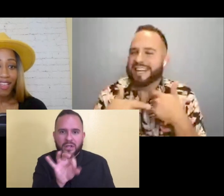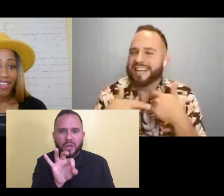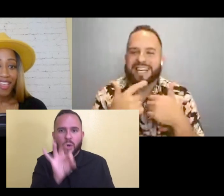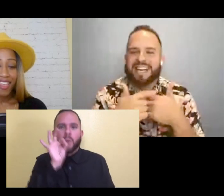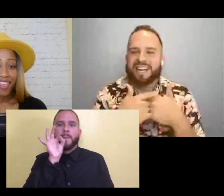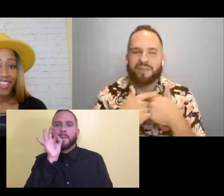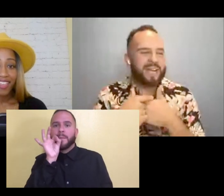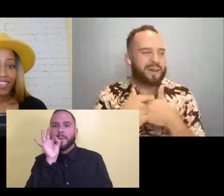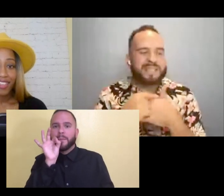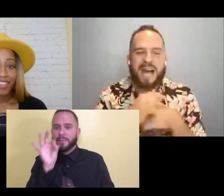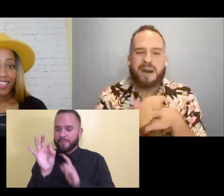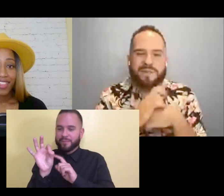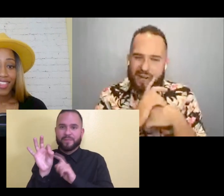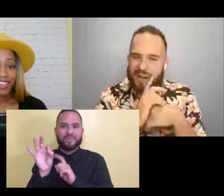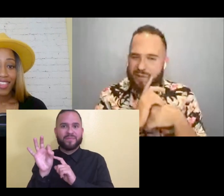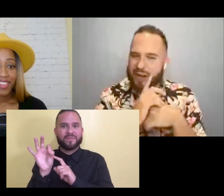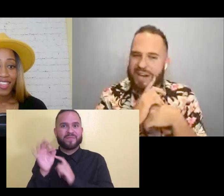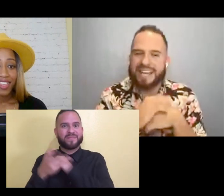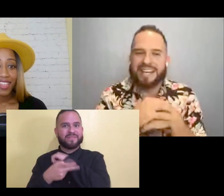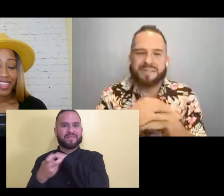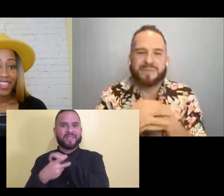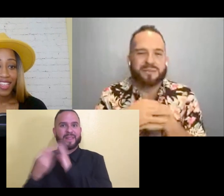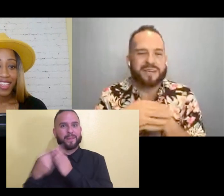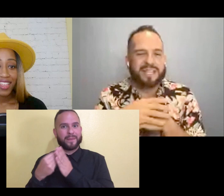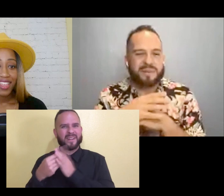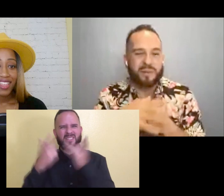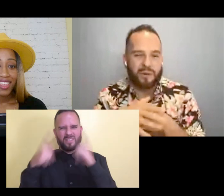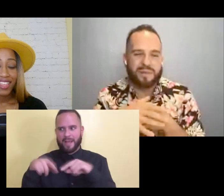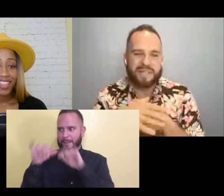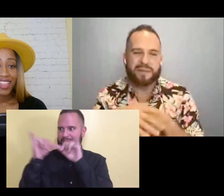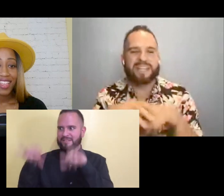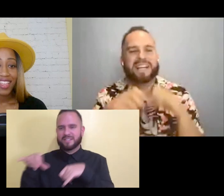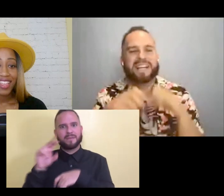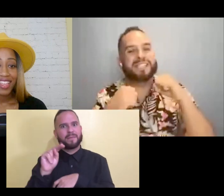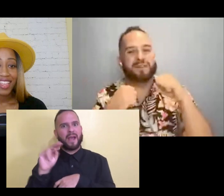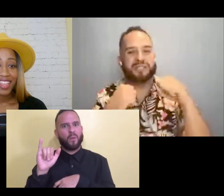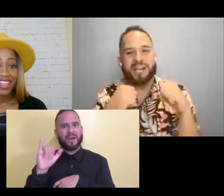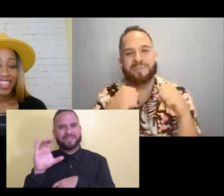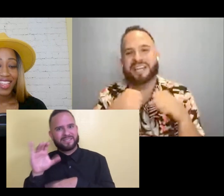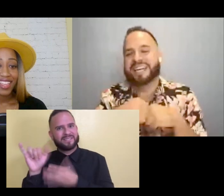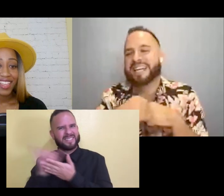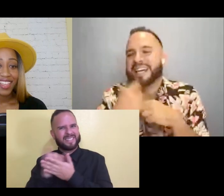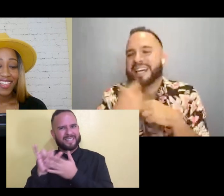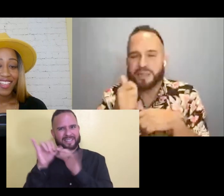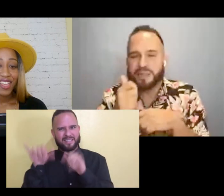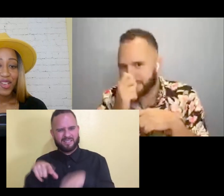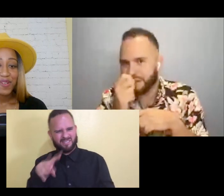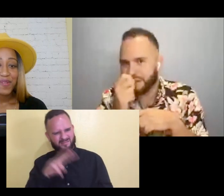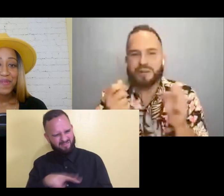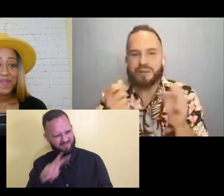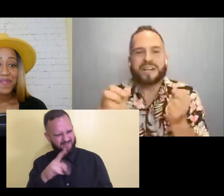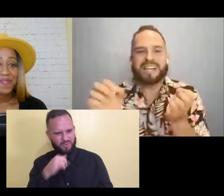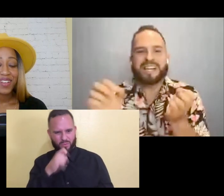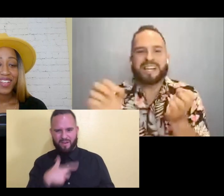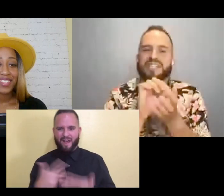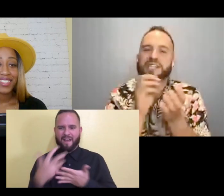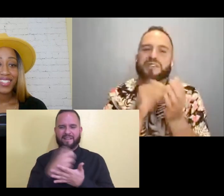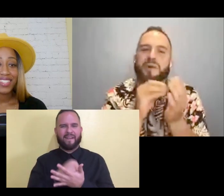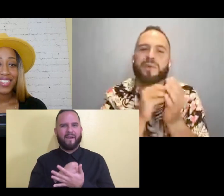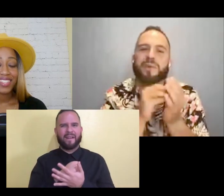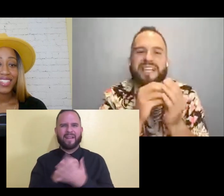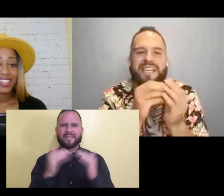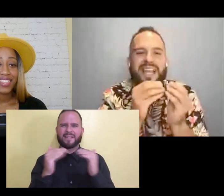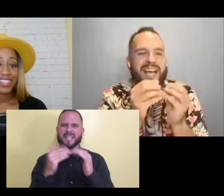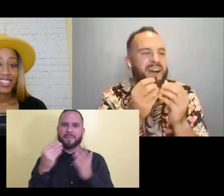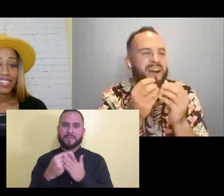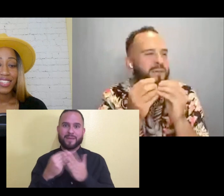started getting like, wait, what's happening here? Like, we're not getting as much money as we normally would. And it's because they were jamming it. And so what they started doing is they actually